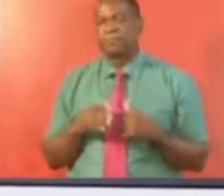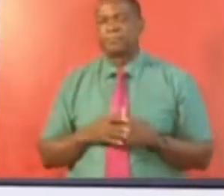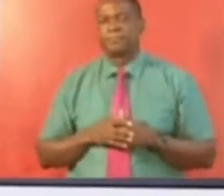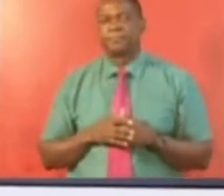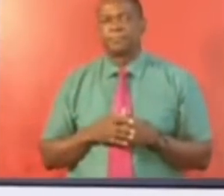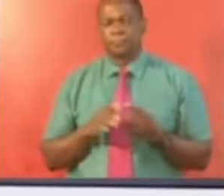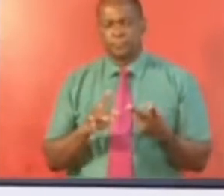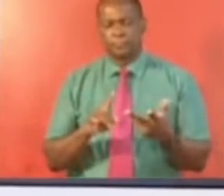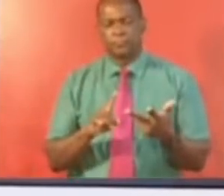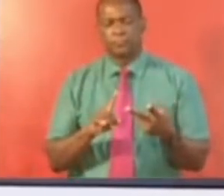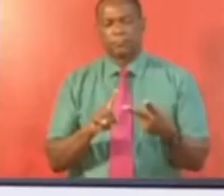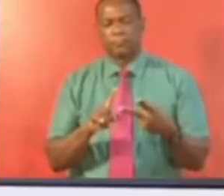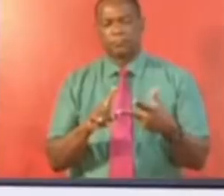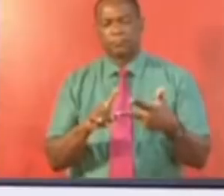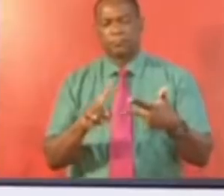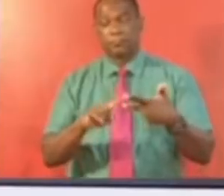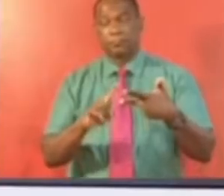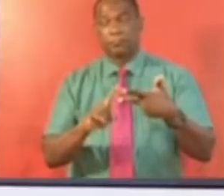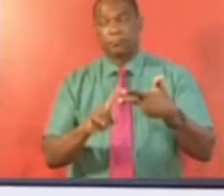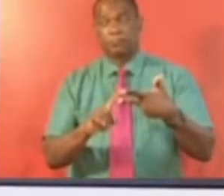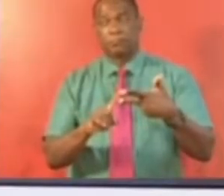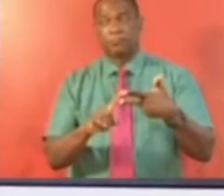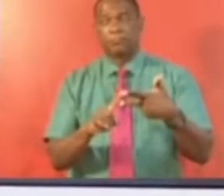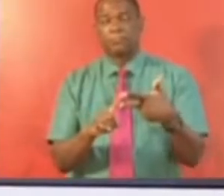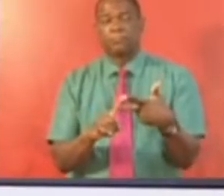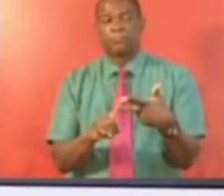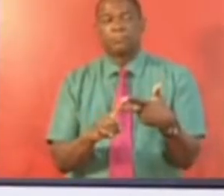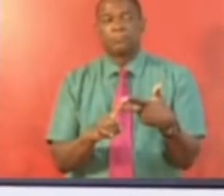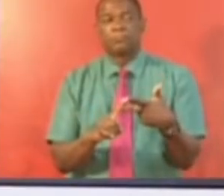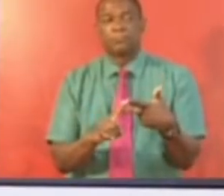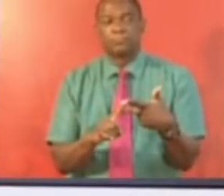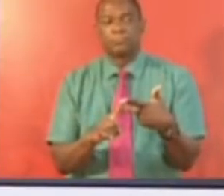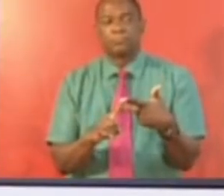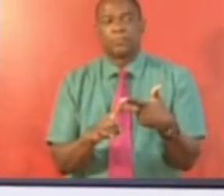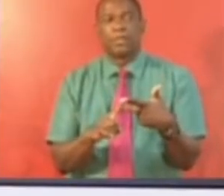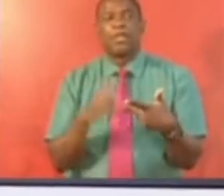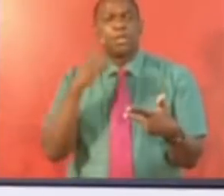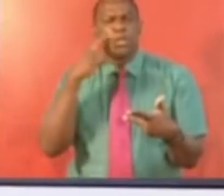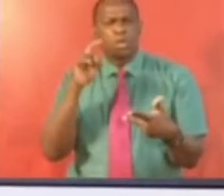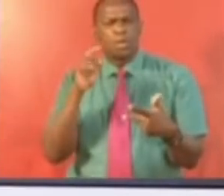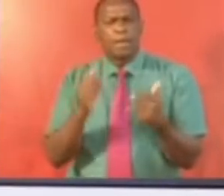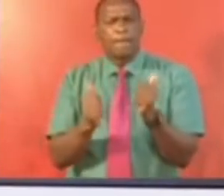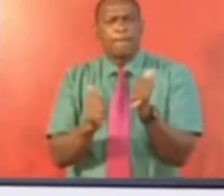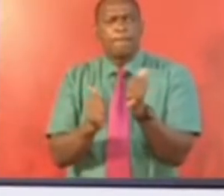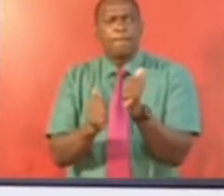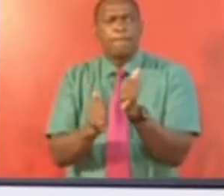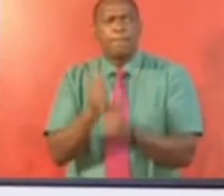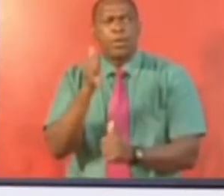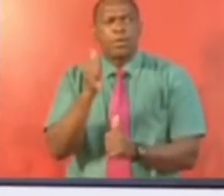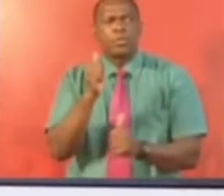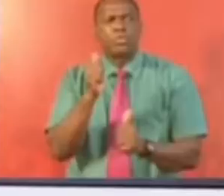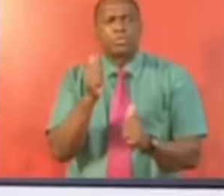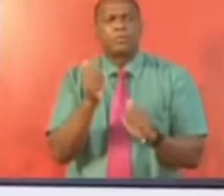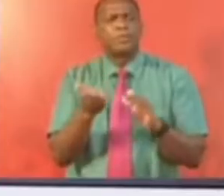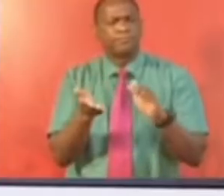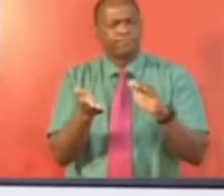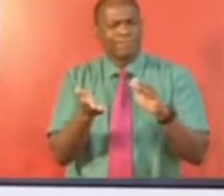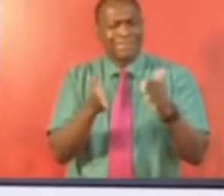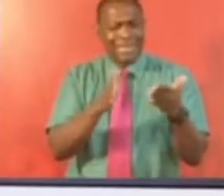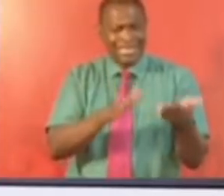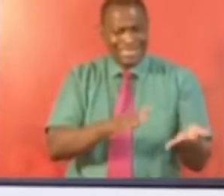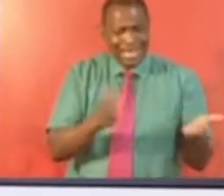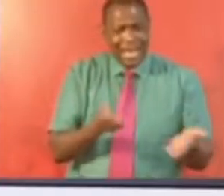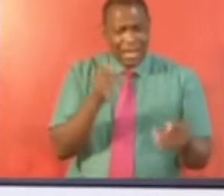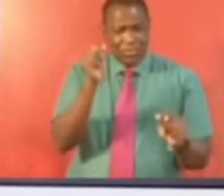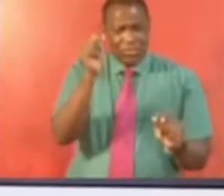terms of your question, again, yes, we're seeing most of the deaths that have occurred in Trinidad are aligning to the international trend of